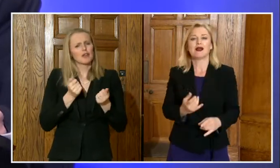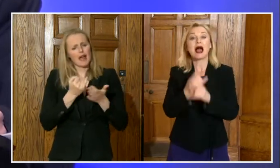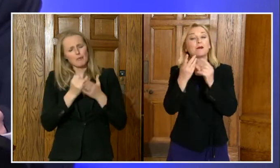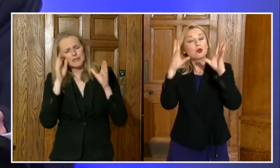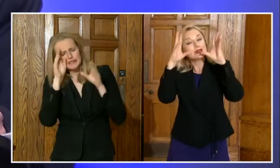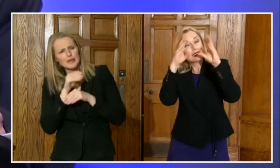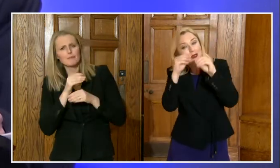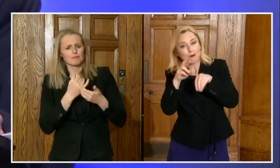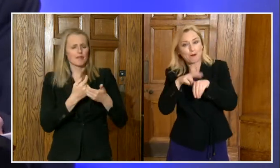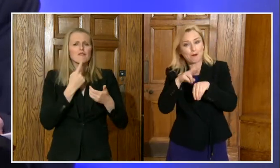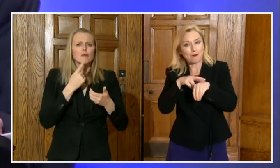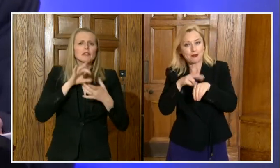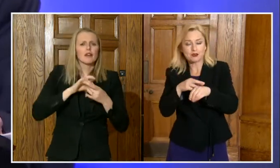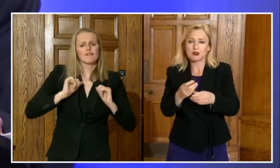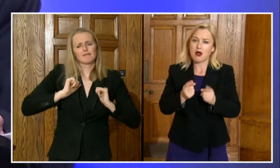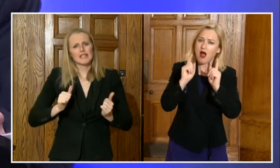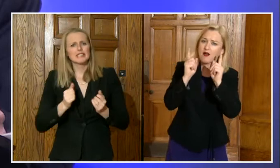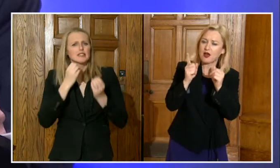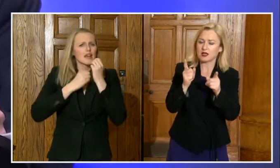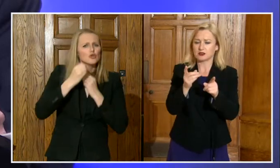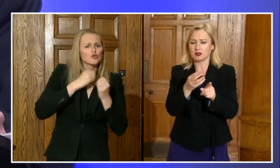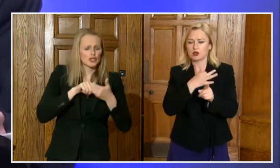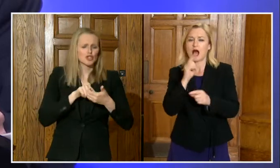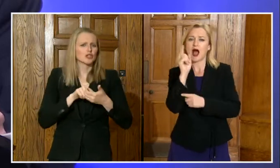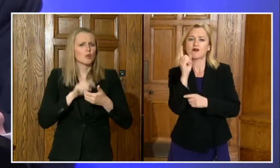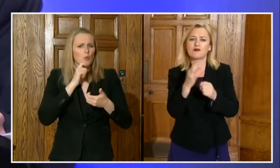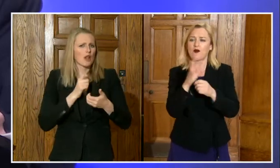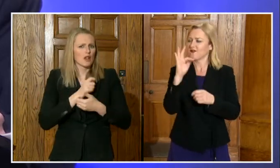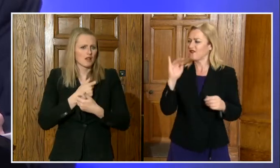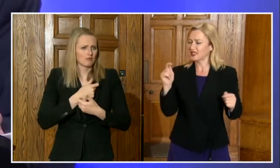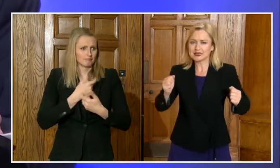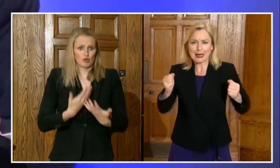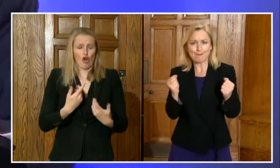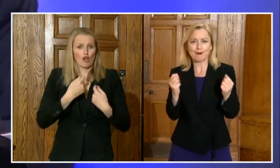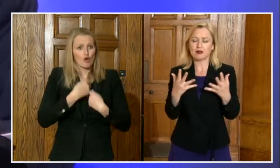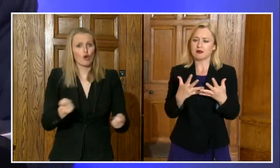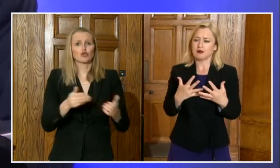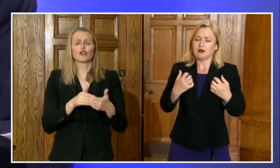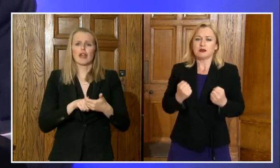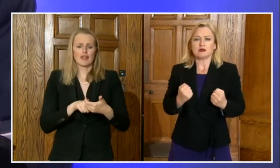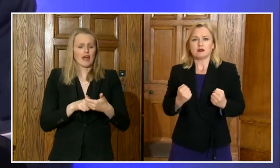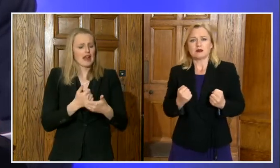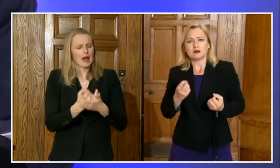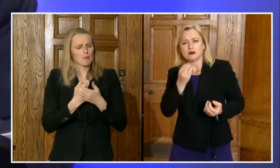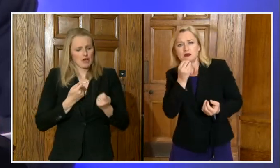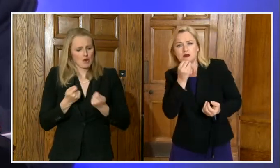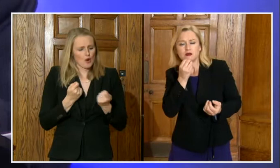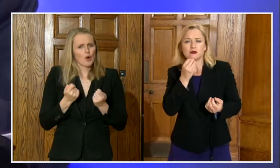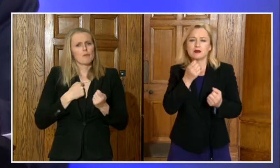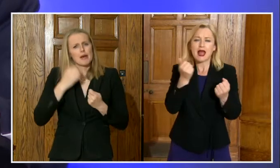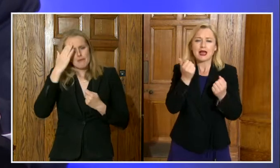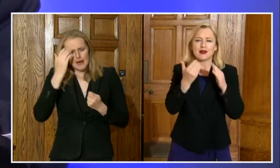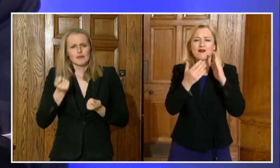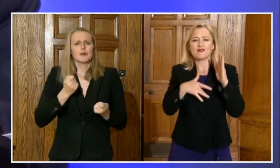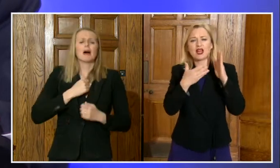advice on fitness and nutrition, all of which play a key role in helping us maintain our mental and emotional well-being. There